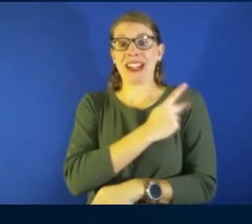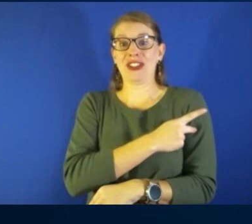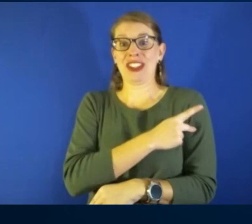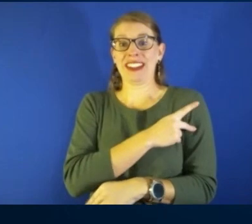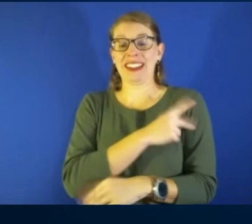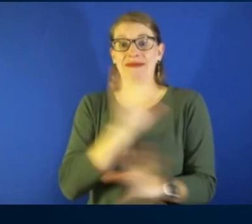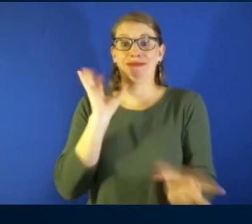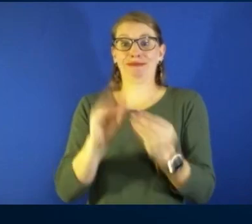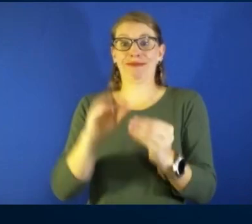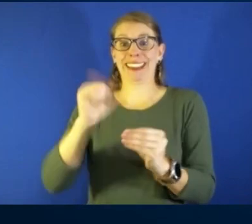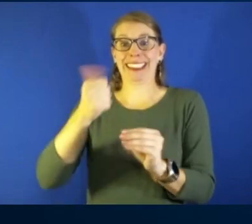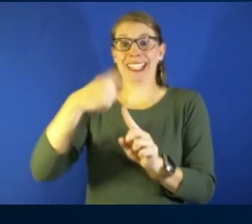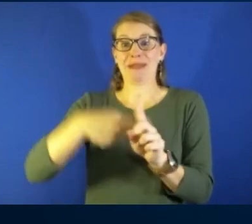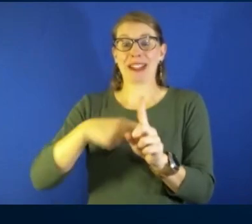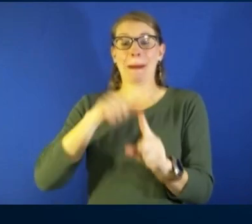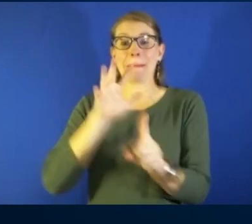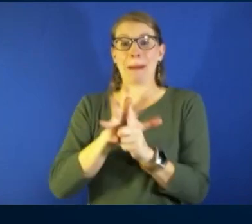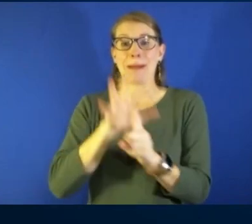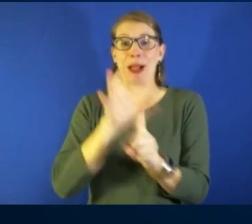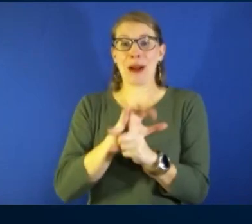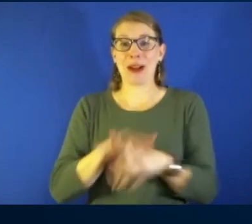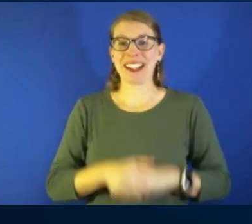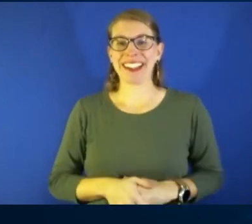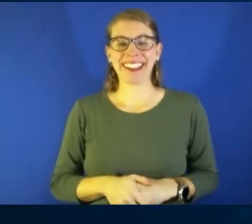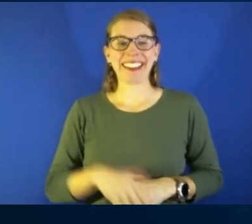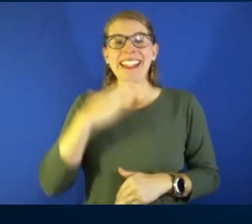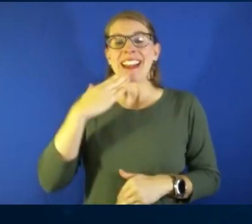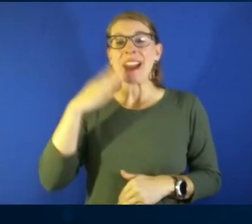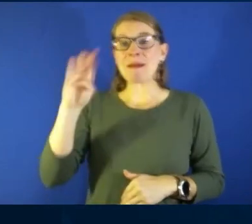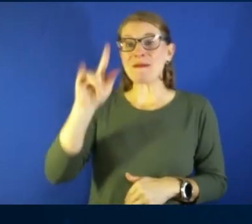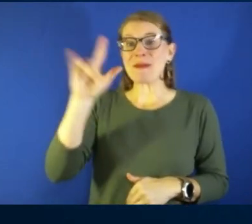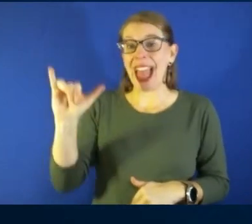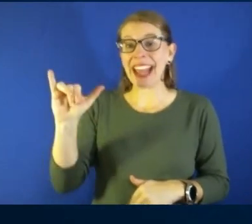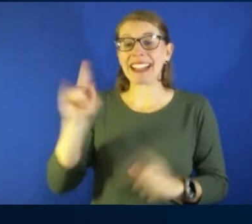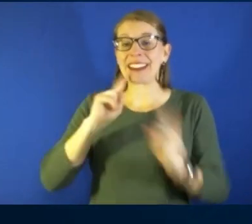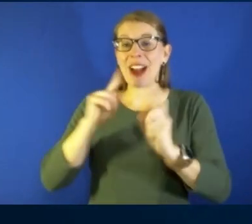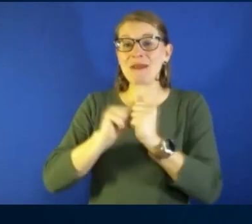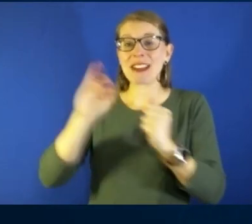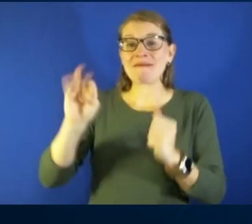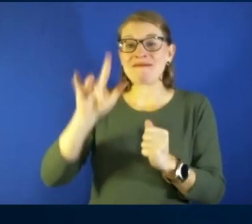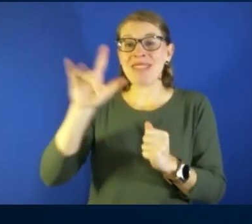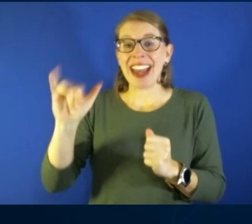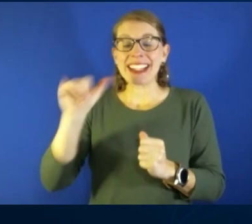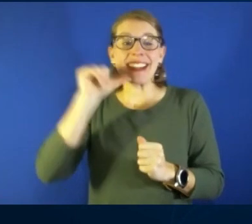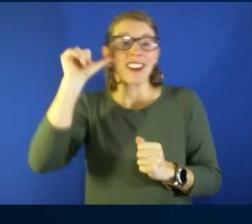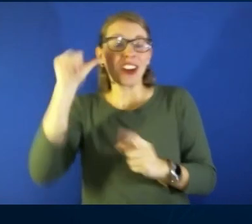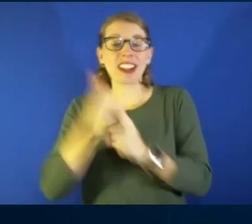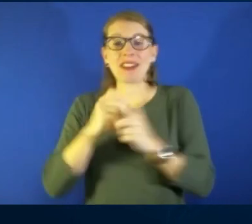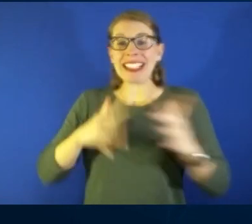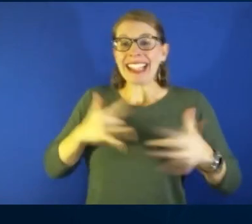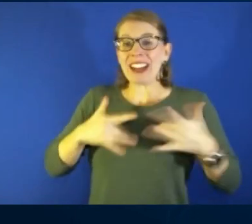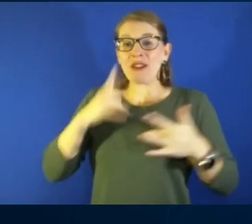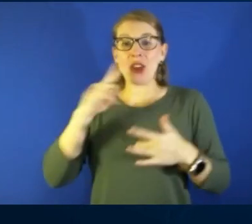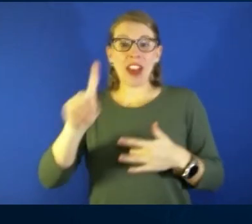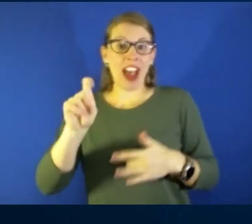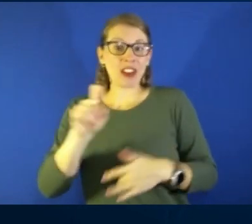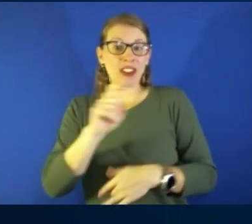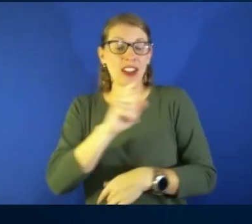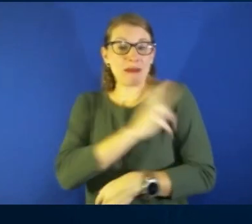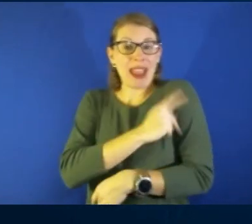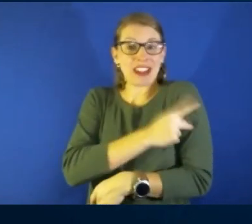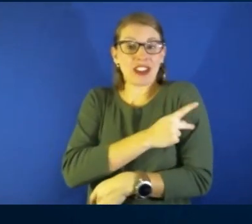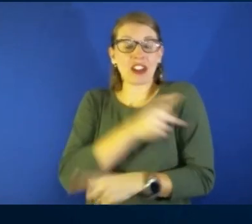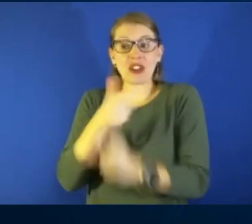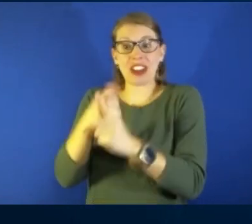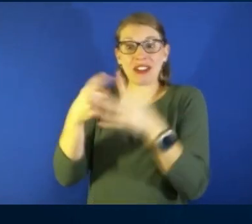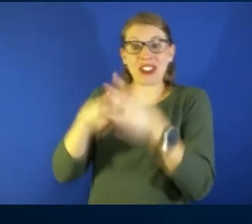Extremely popular. Yes, it is. And thanks to Betty. And like I said, we talked to Betty yesterday, and she's so excited for this 100th. And I said, this is what you got started, Betty. This is what